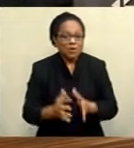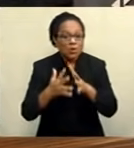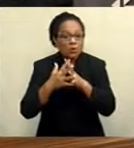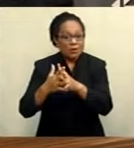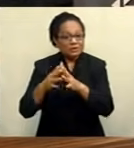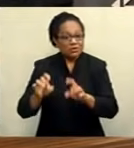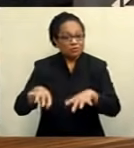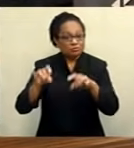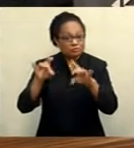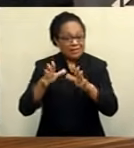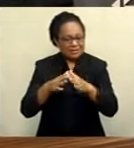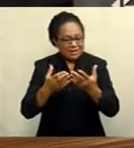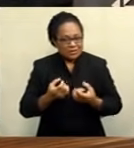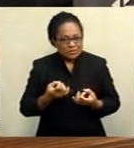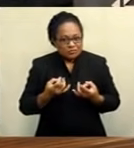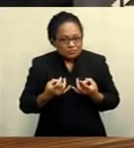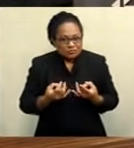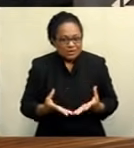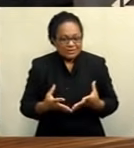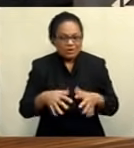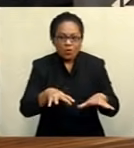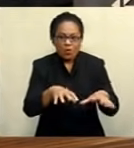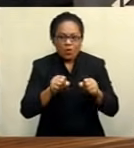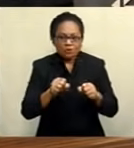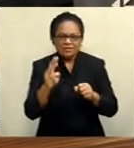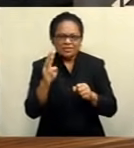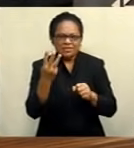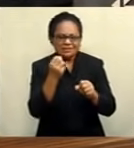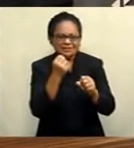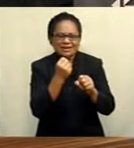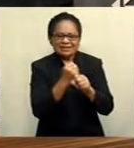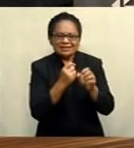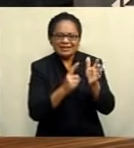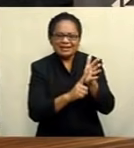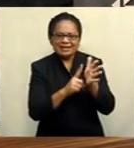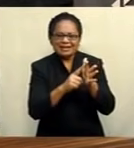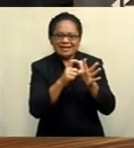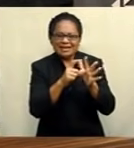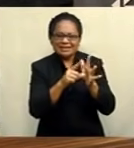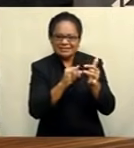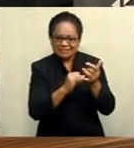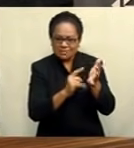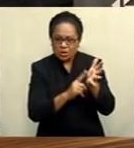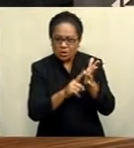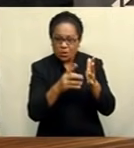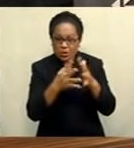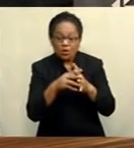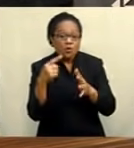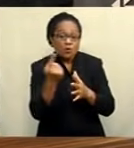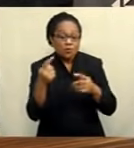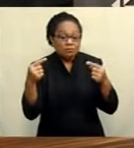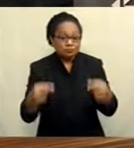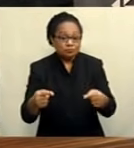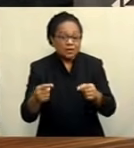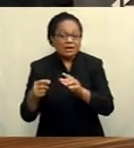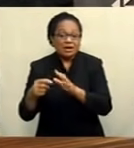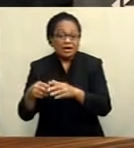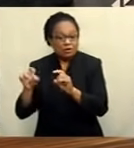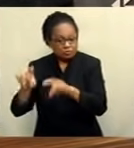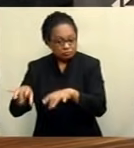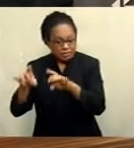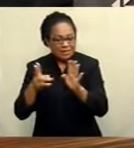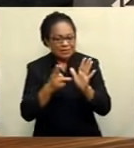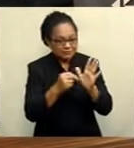Australia is psyched up and ready to host the third Bledisloe Cup test this weekend between the Wallabies and All Blacks. While New Zealand might have retained